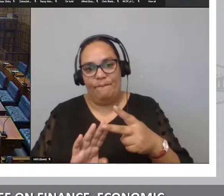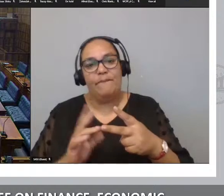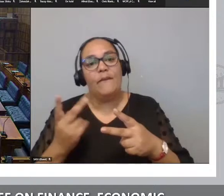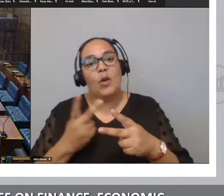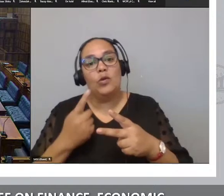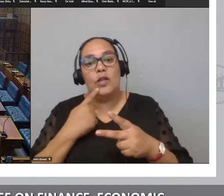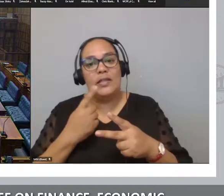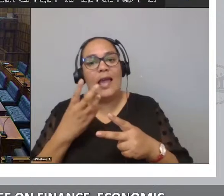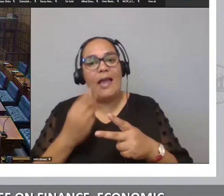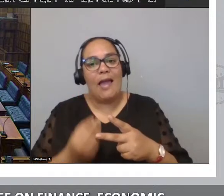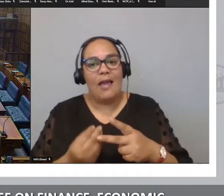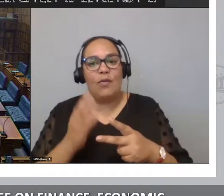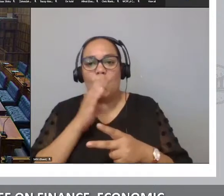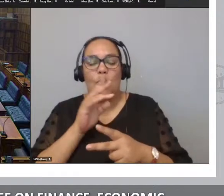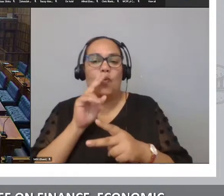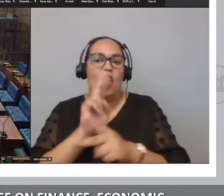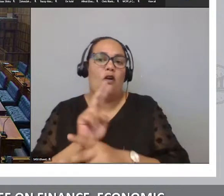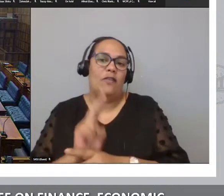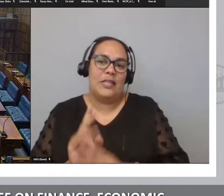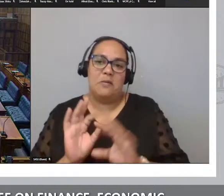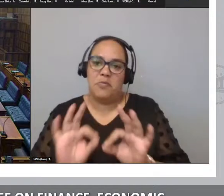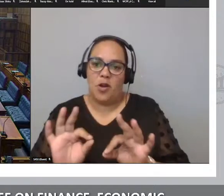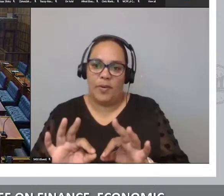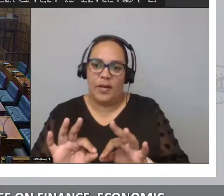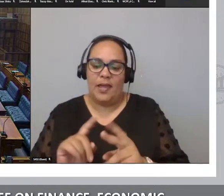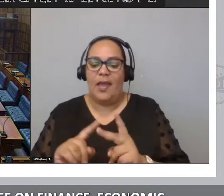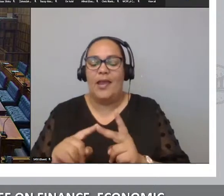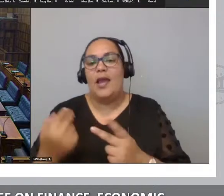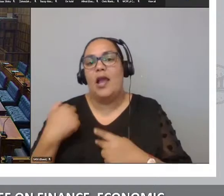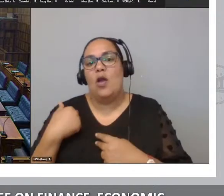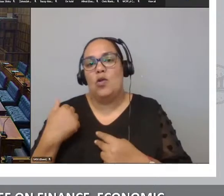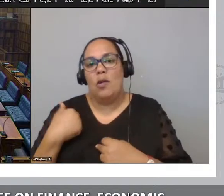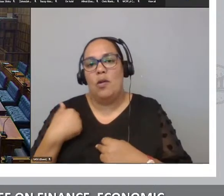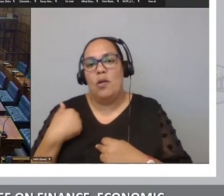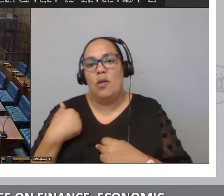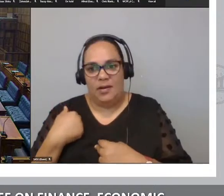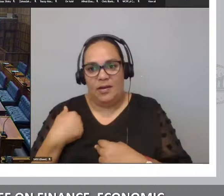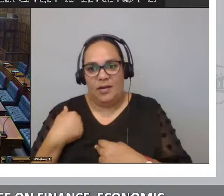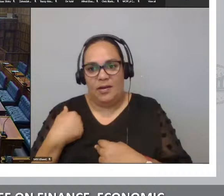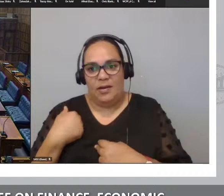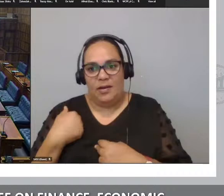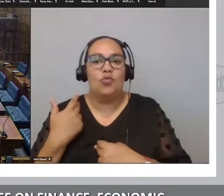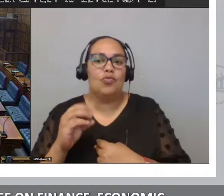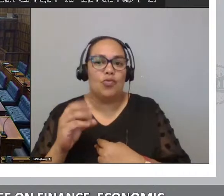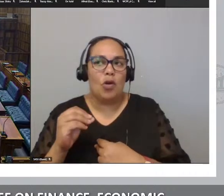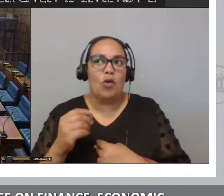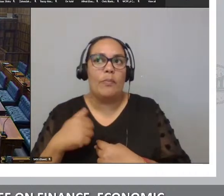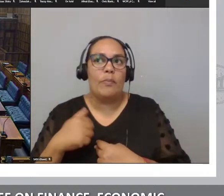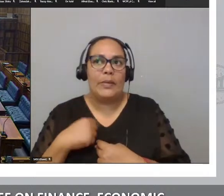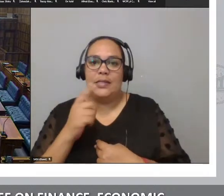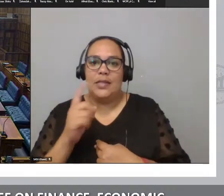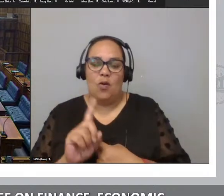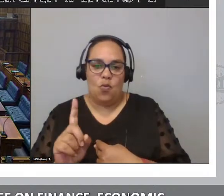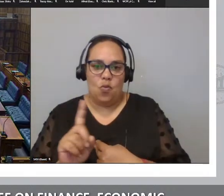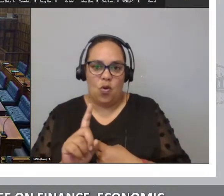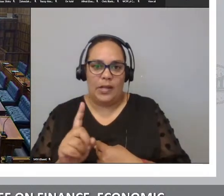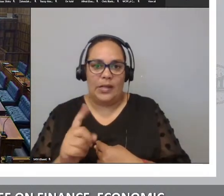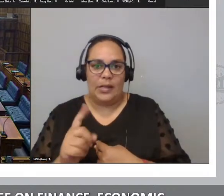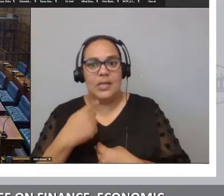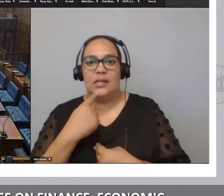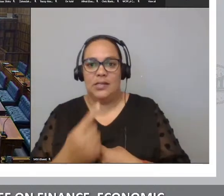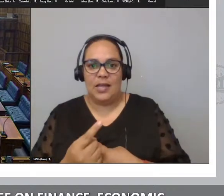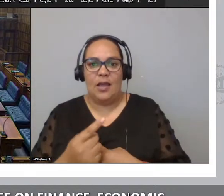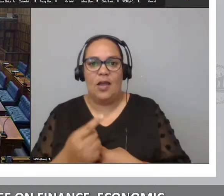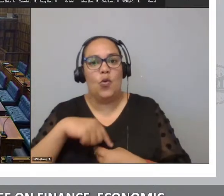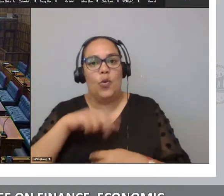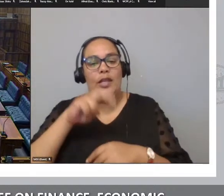says there is a lack of oversight and accountability so what am I actually saying here I'm saying that